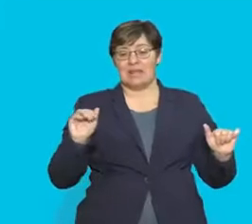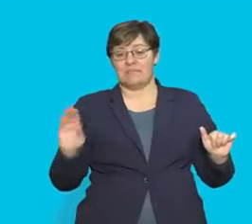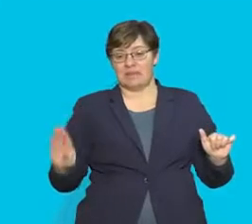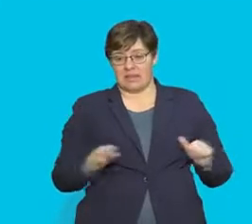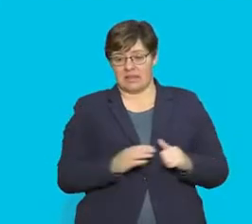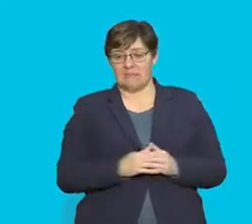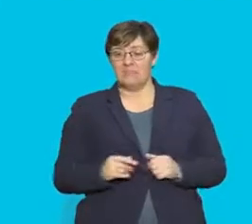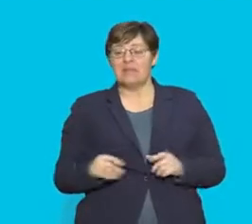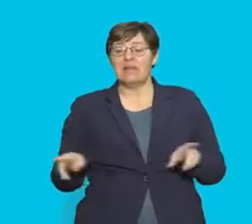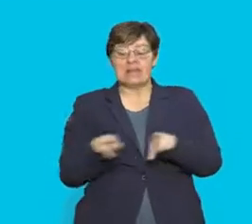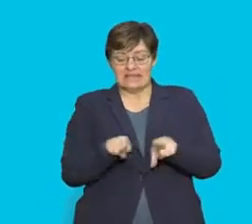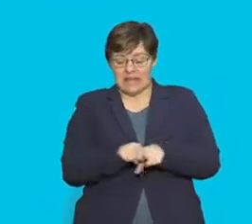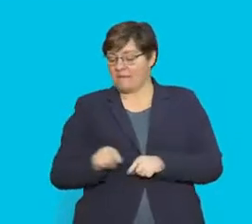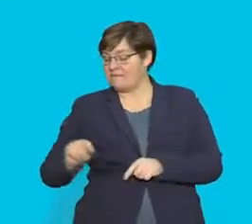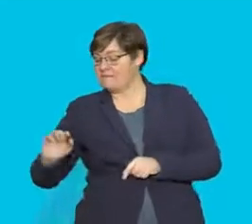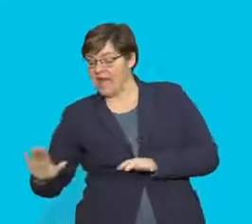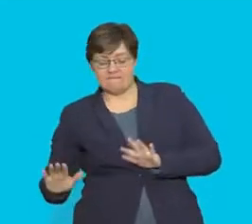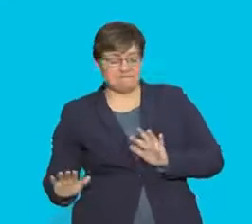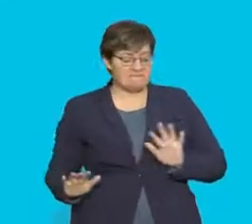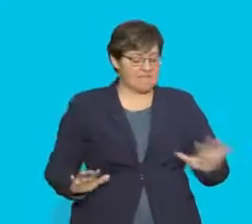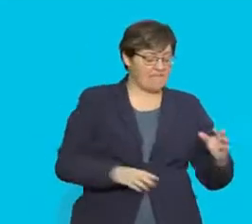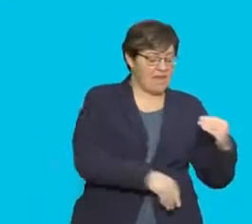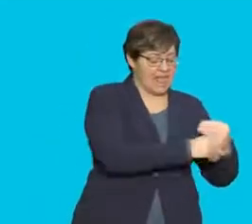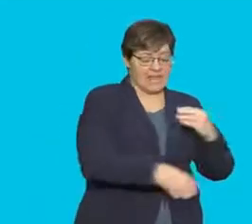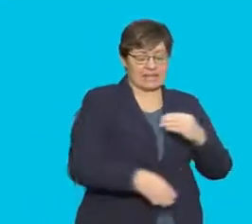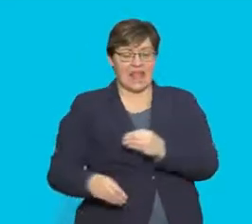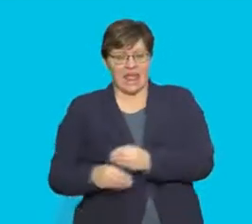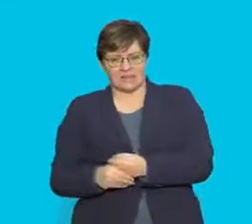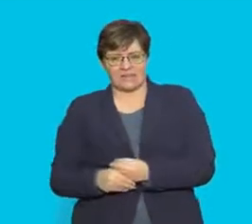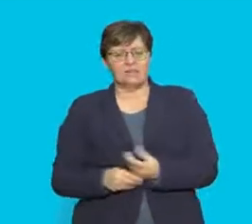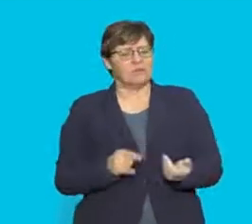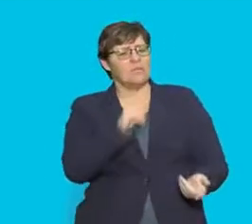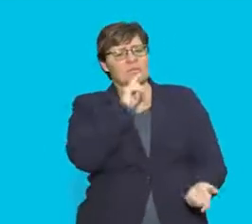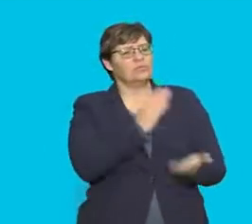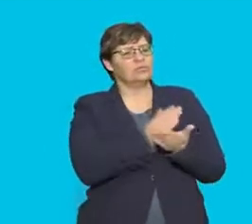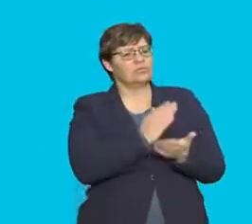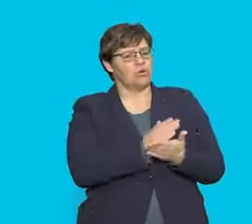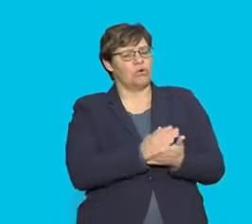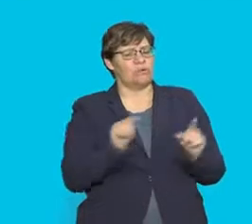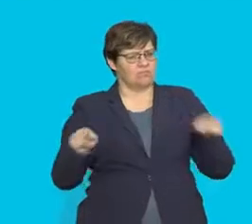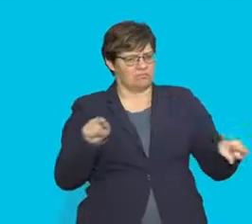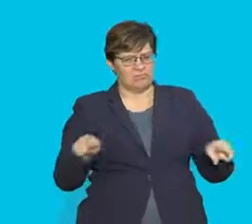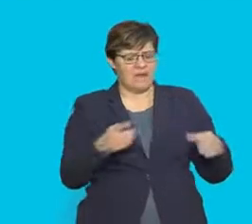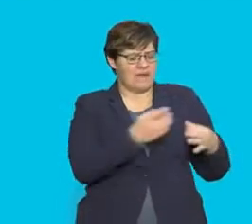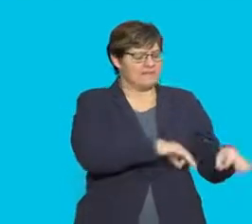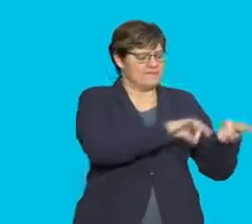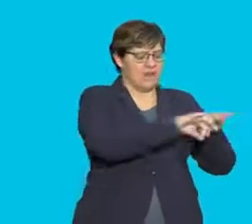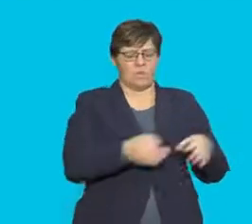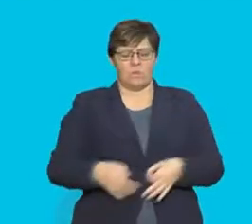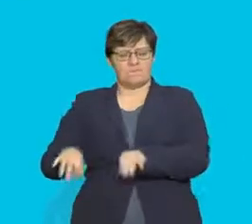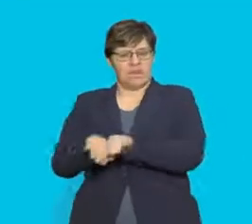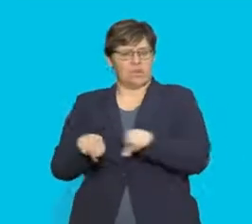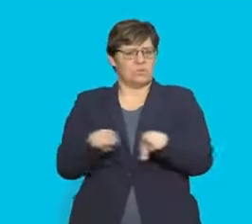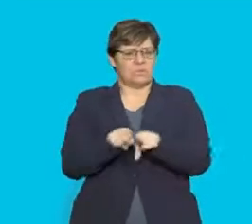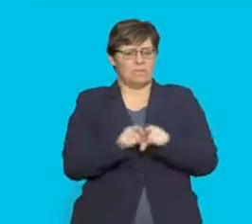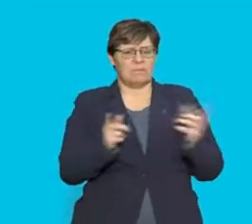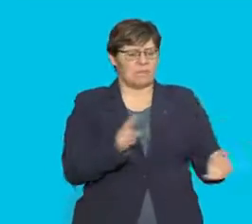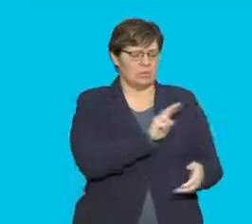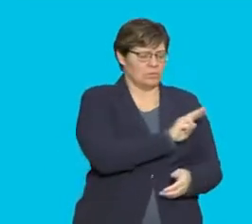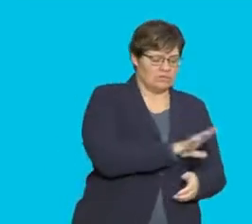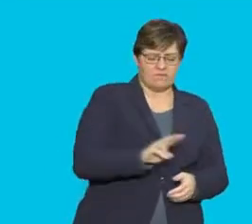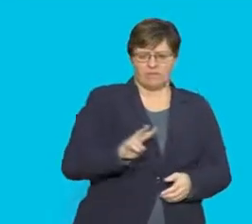add the same number 5 and 5 there, surely this is going to give me the same value on either side of the equal